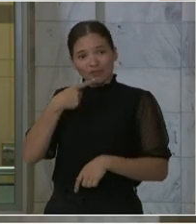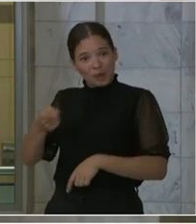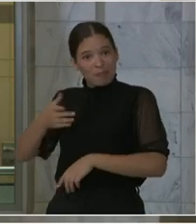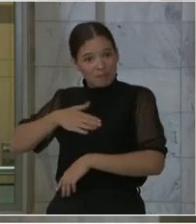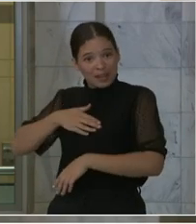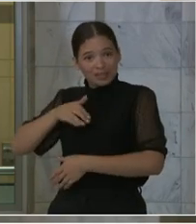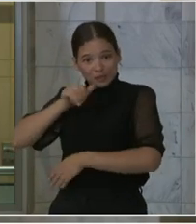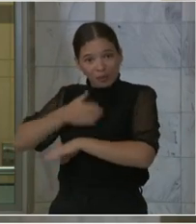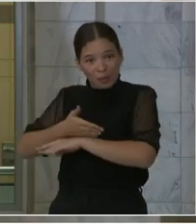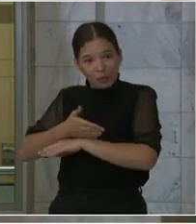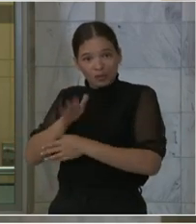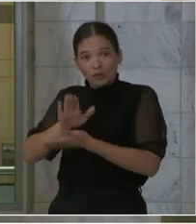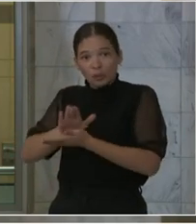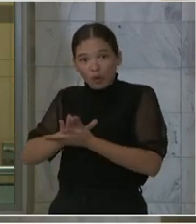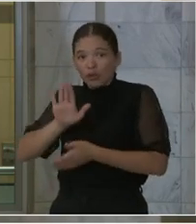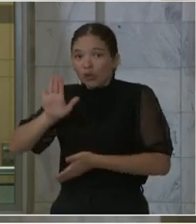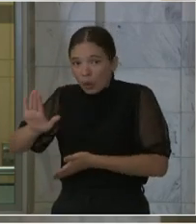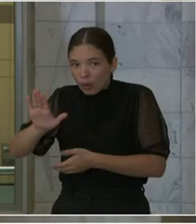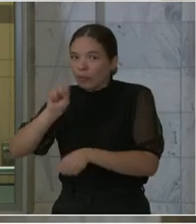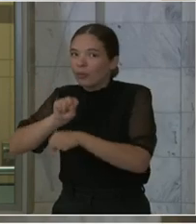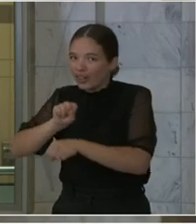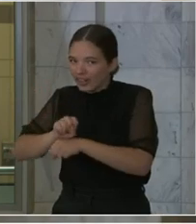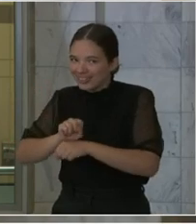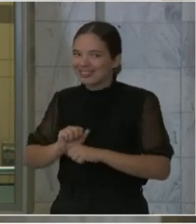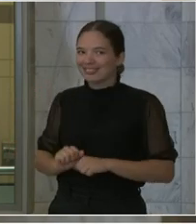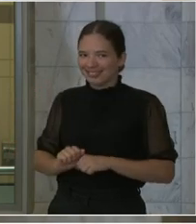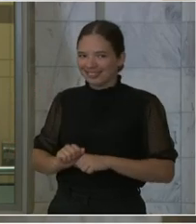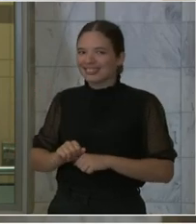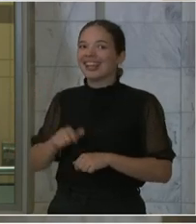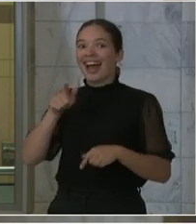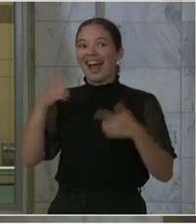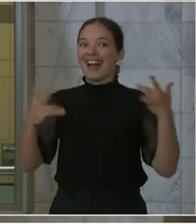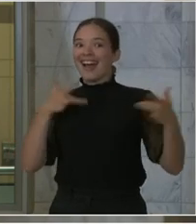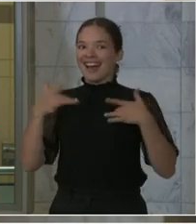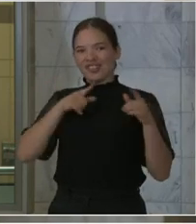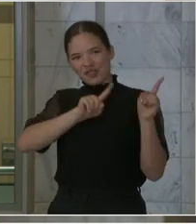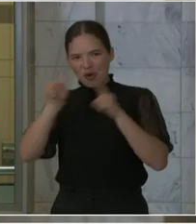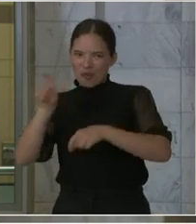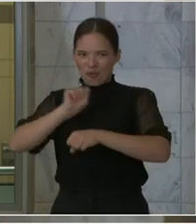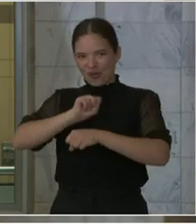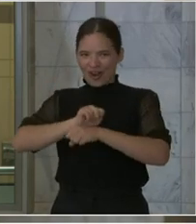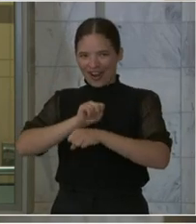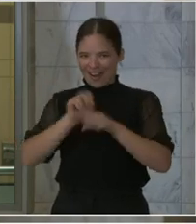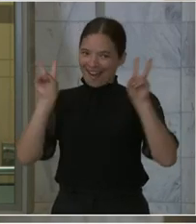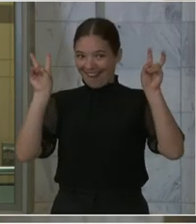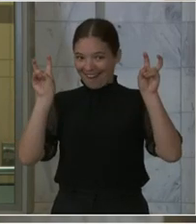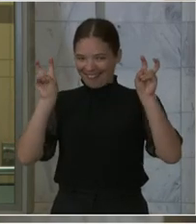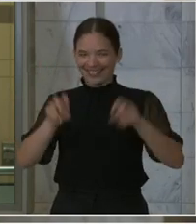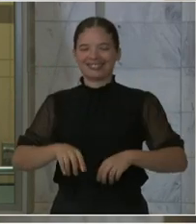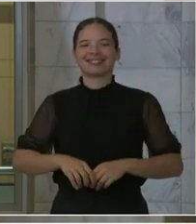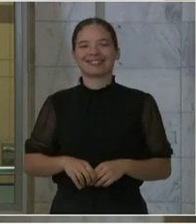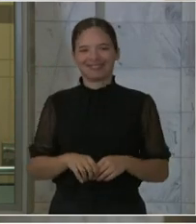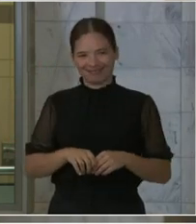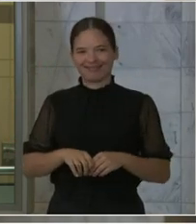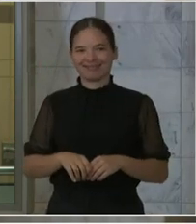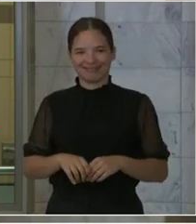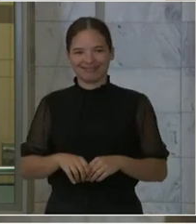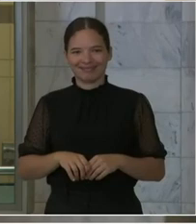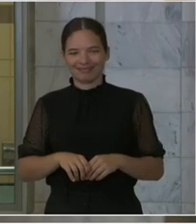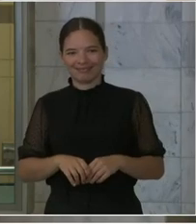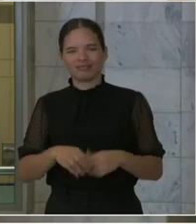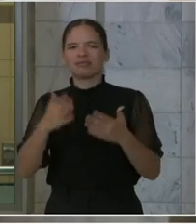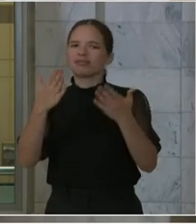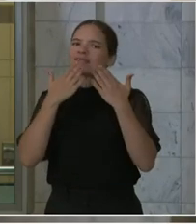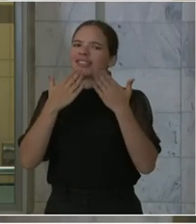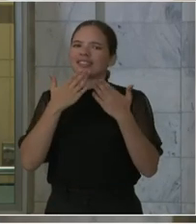her job, and she's excited to get to work. I'm also grateful to everyone who came together on